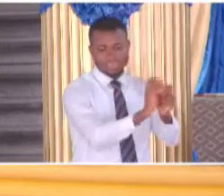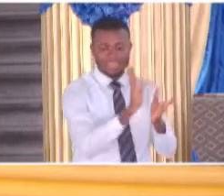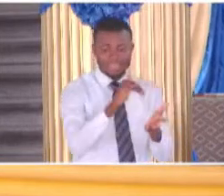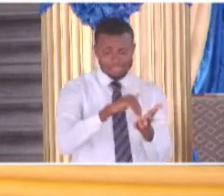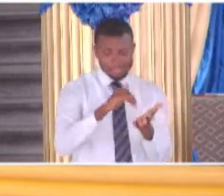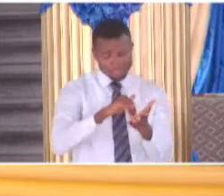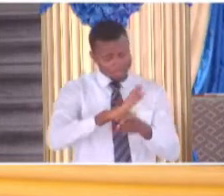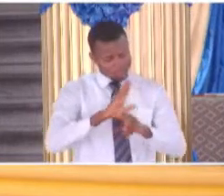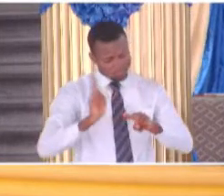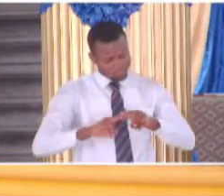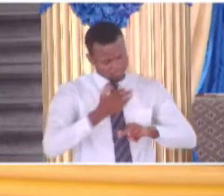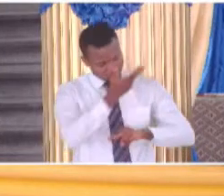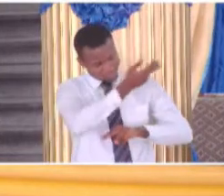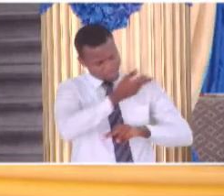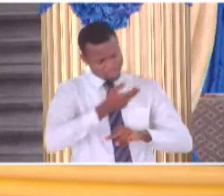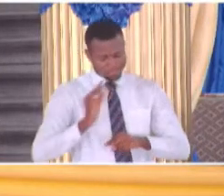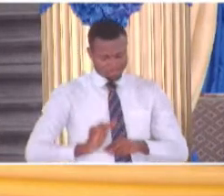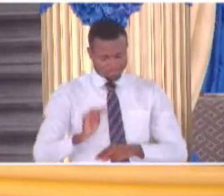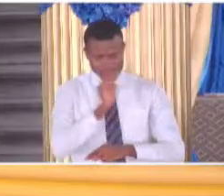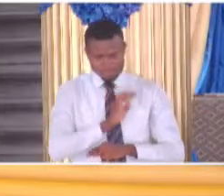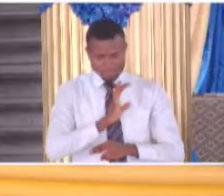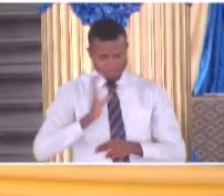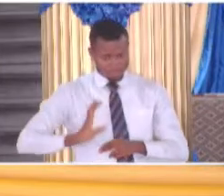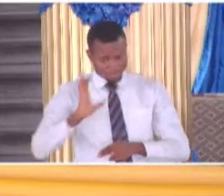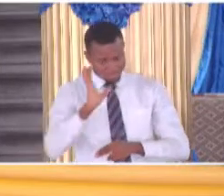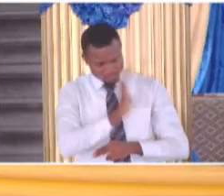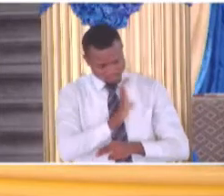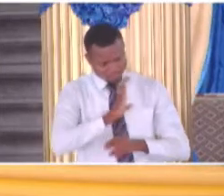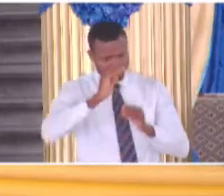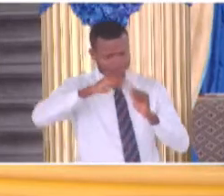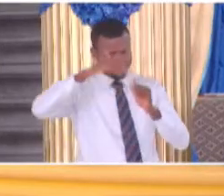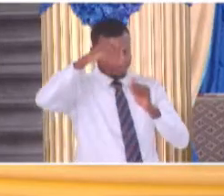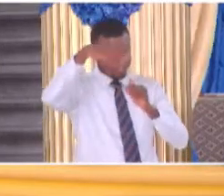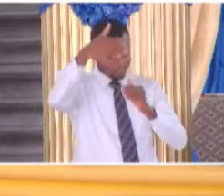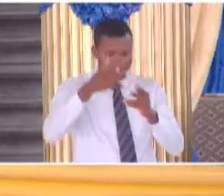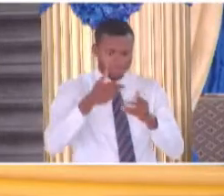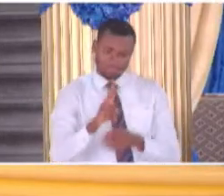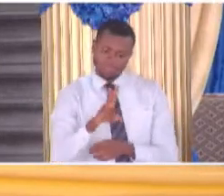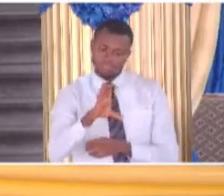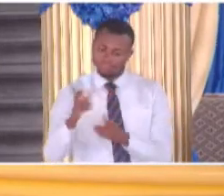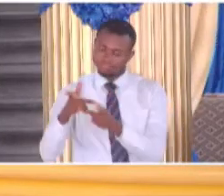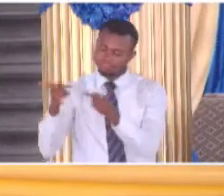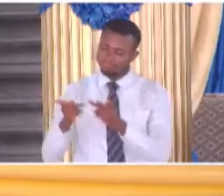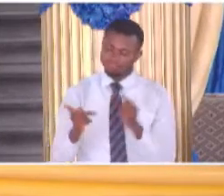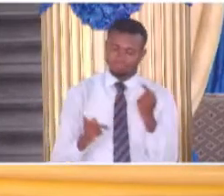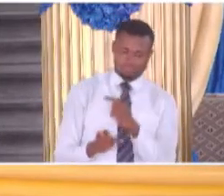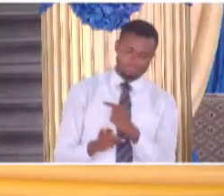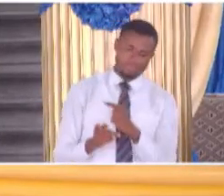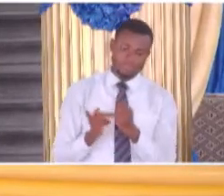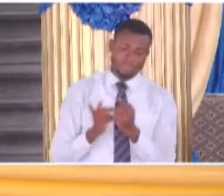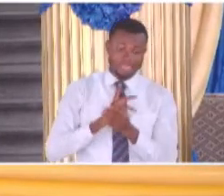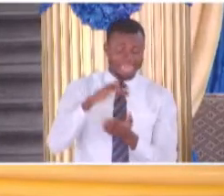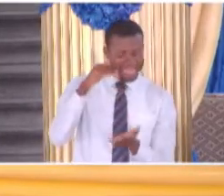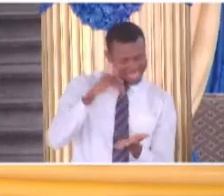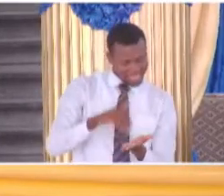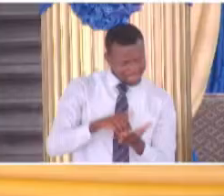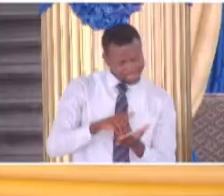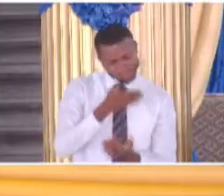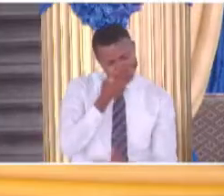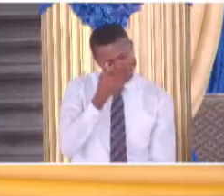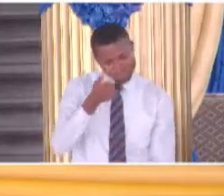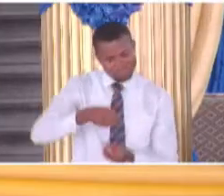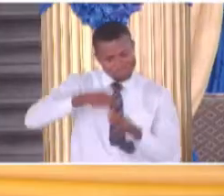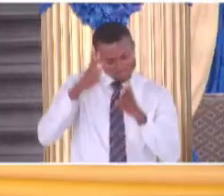well as members of Convocation, will retire to the Vice-Chancellor's Lodge. The valedictorian, together with